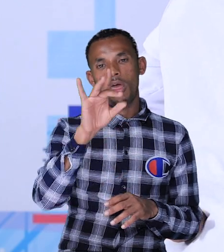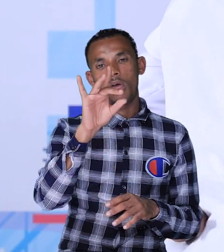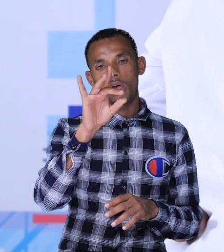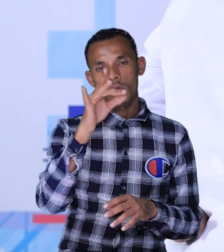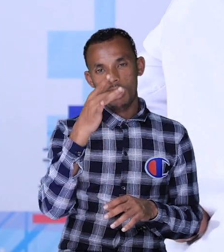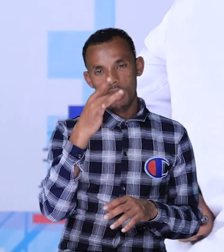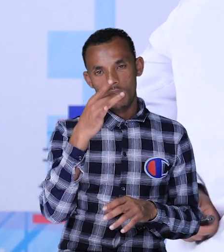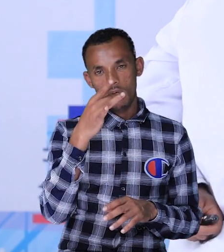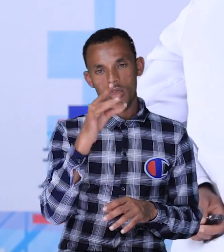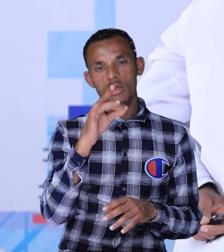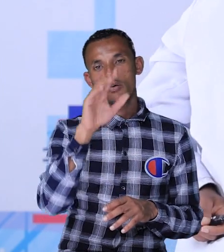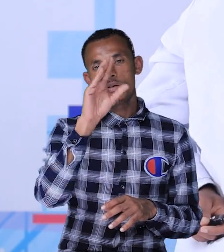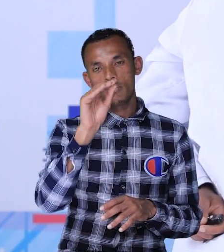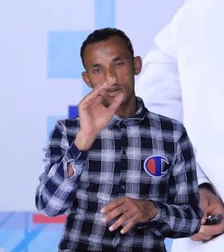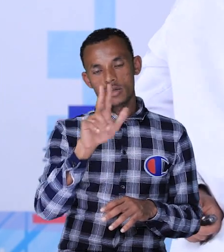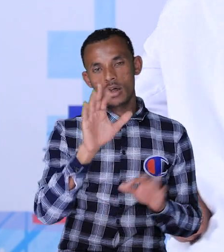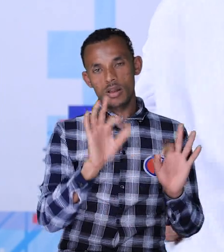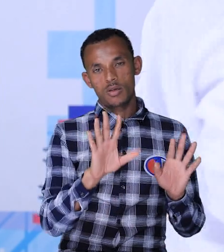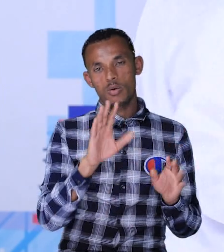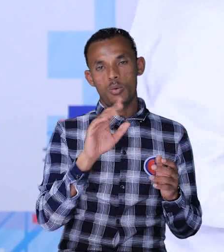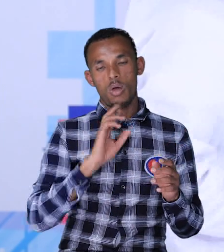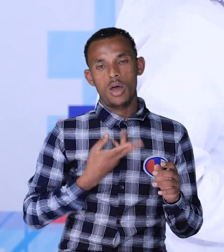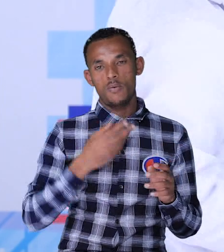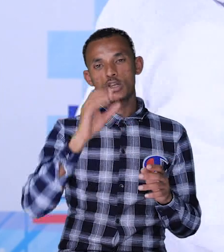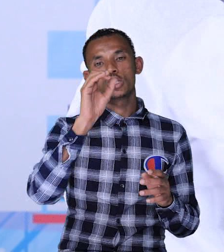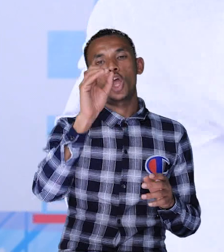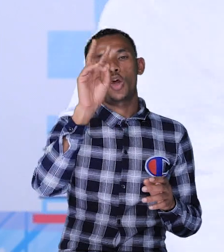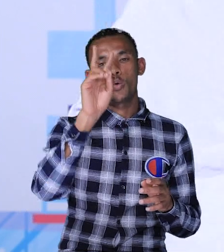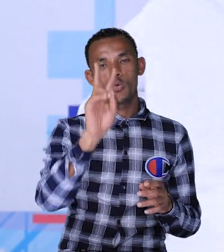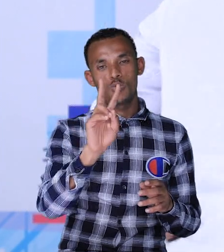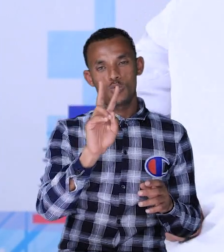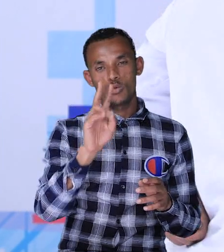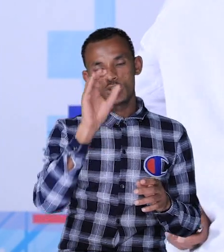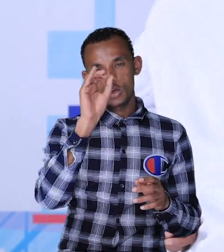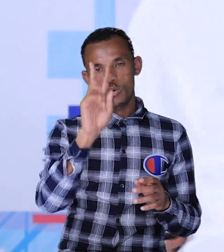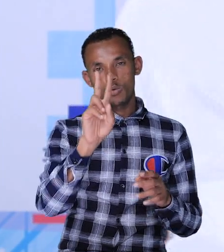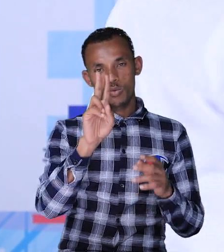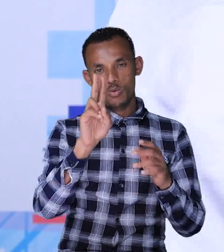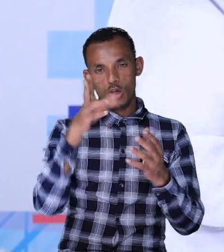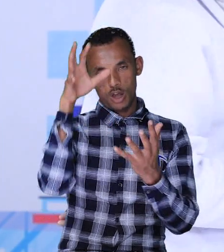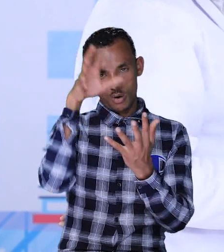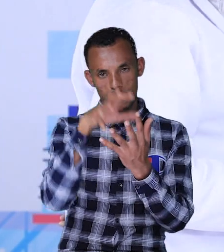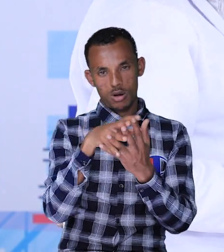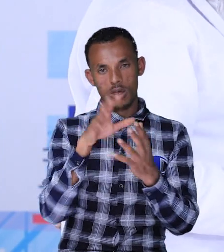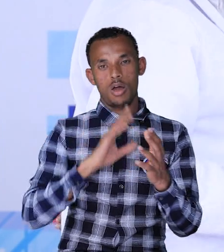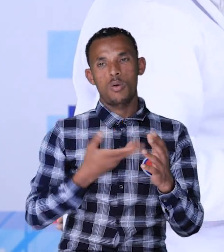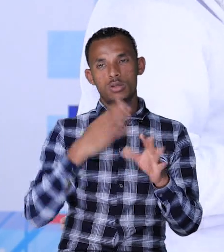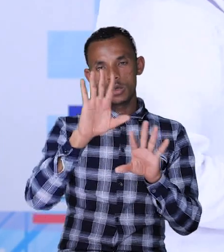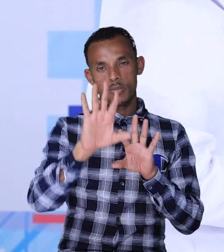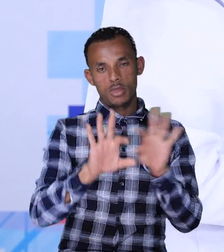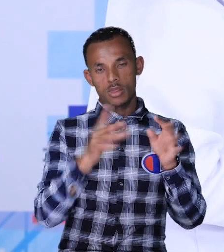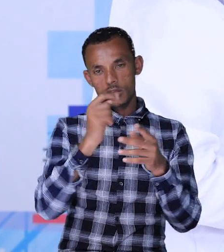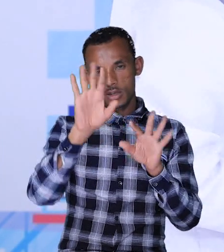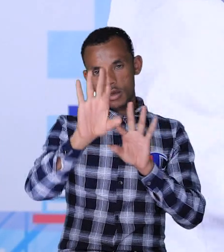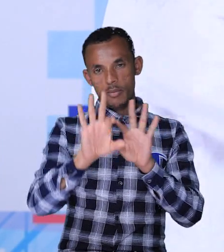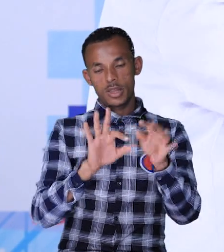there is no 80, 53, but we have 02 here. Therefore, 02 will be included in sample. Therefore, the